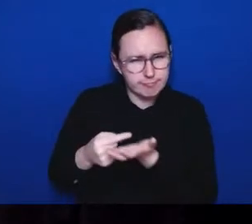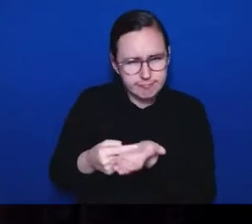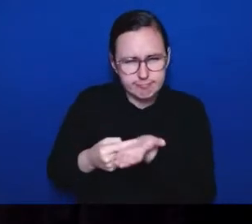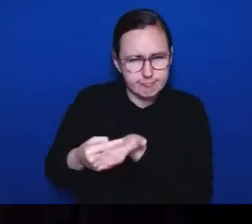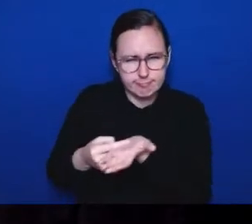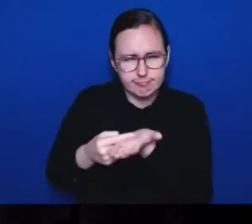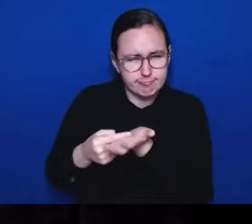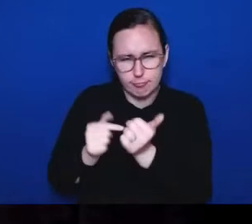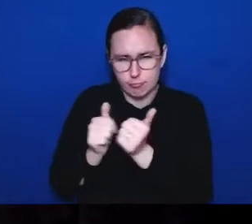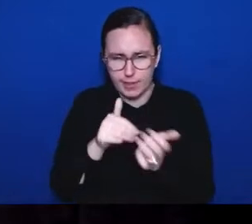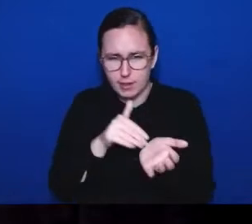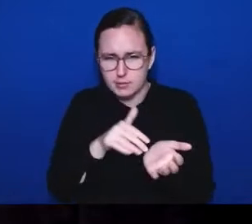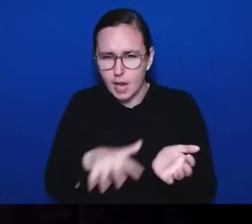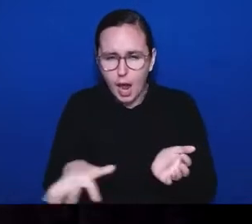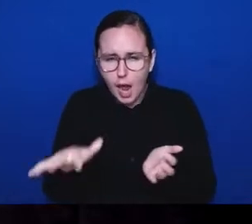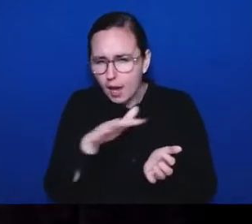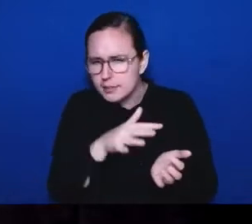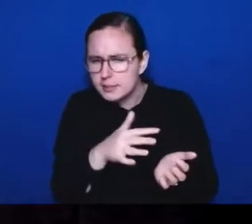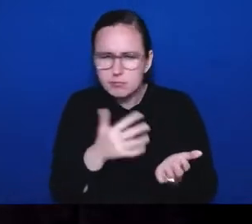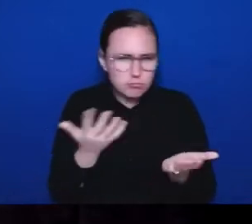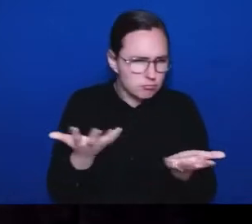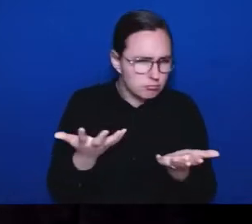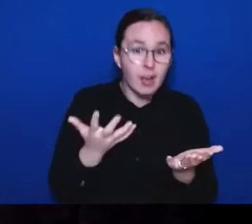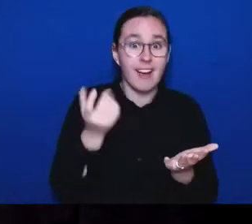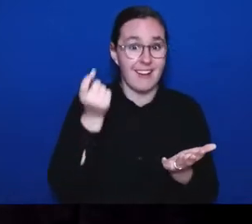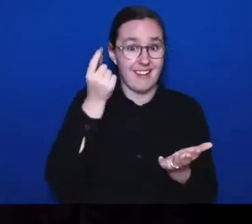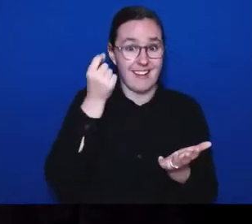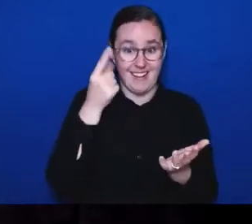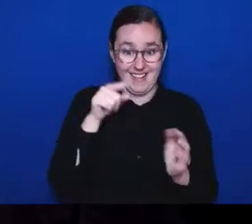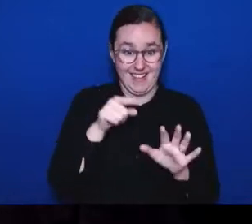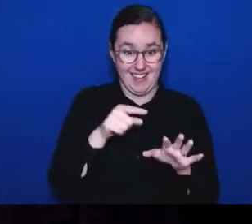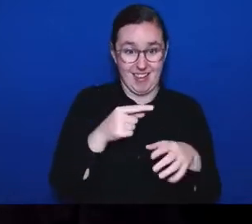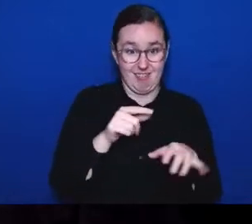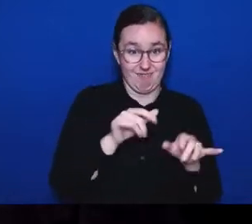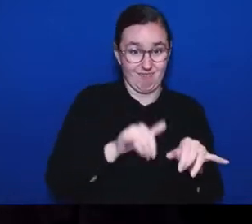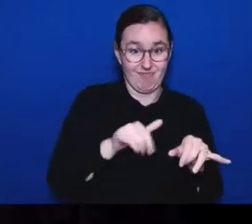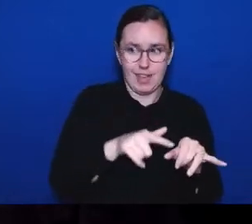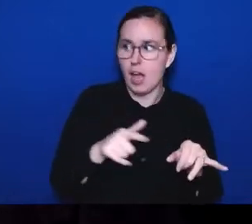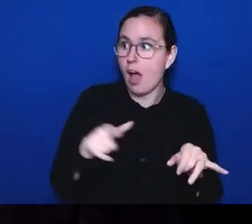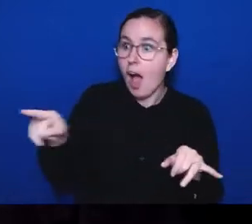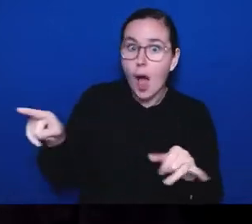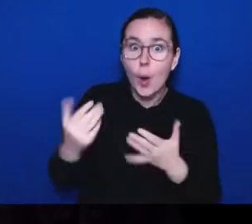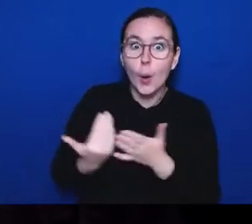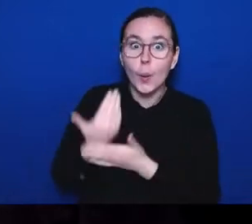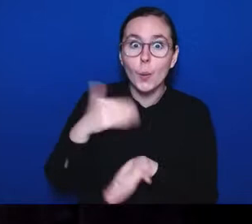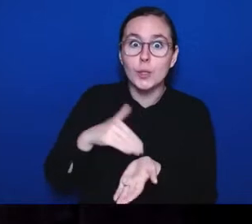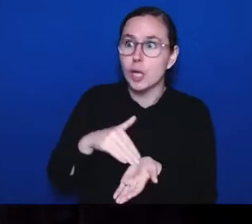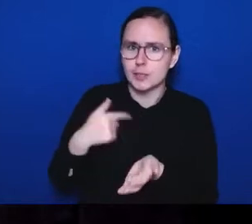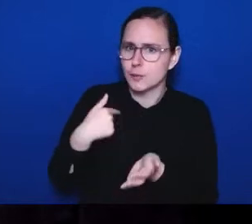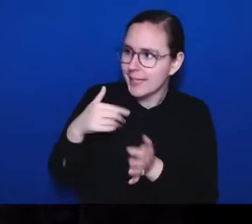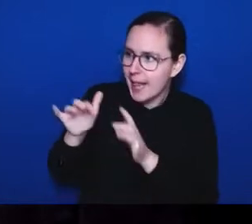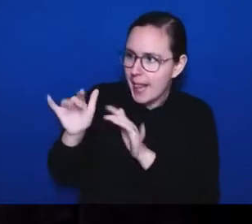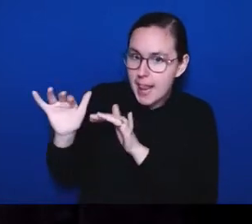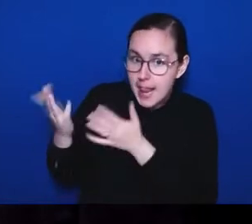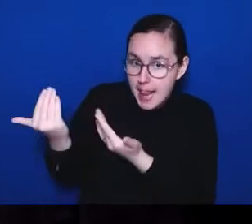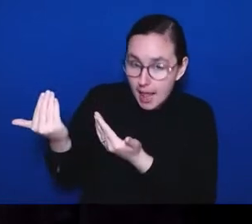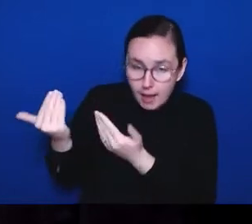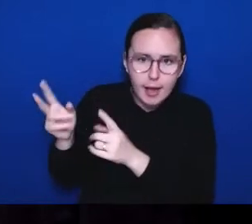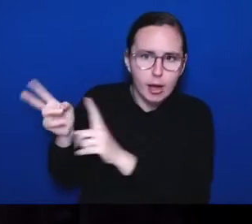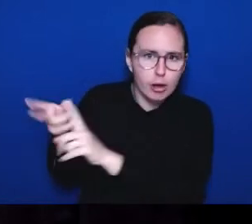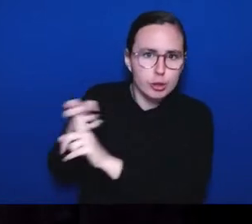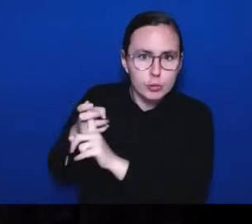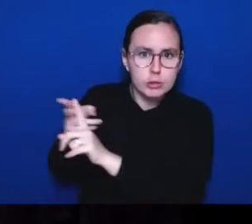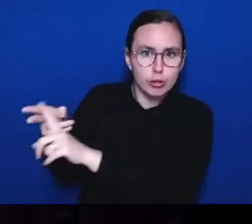for incentives to bring them in to ensure that that group of doctors who was entering in